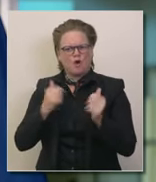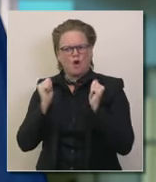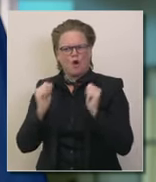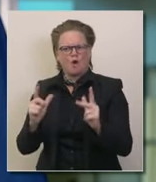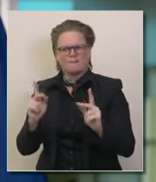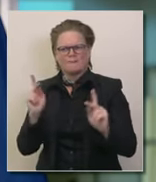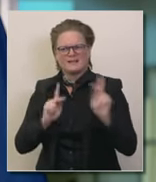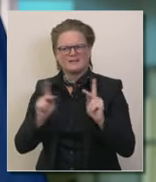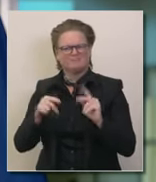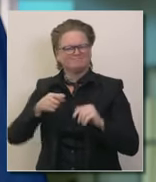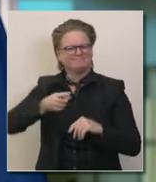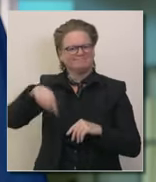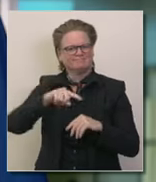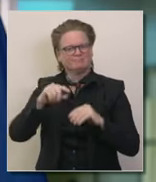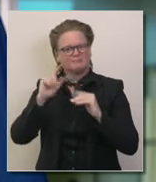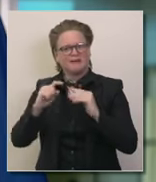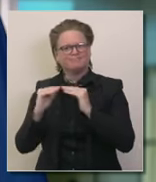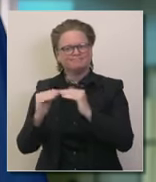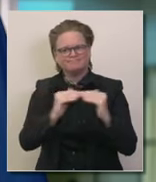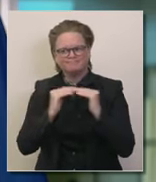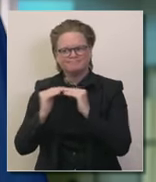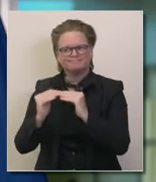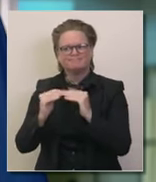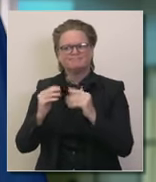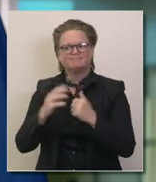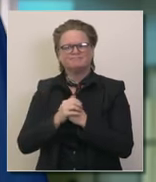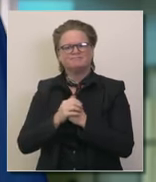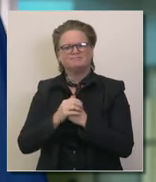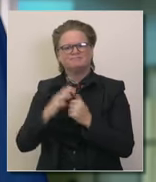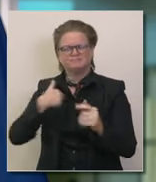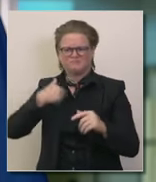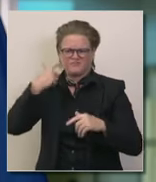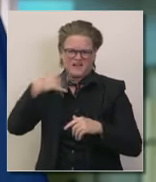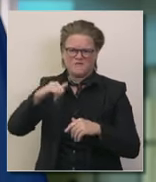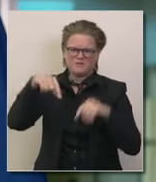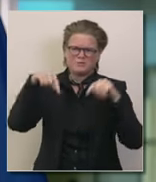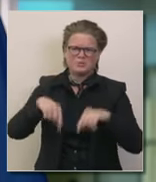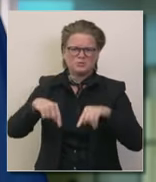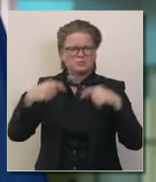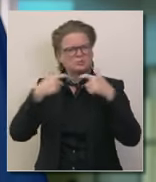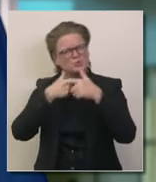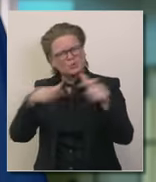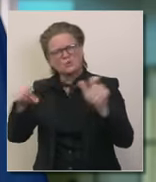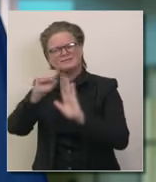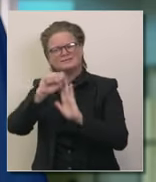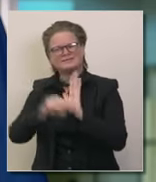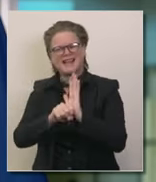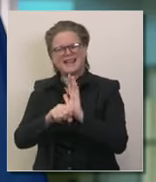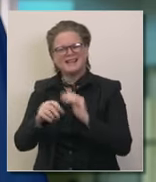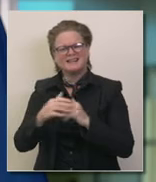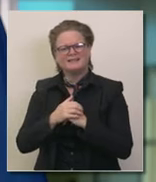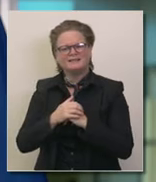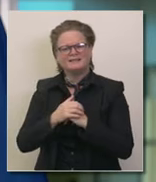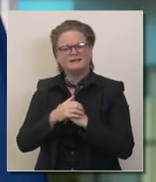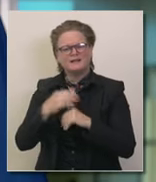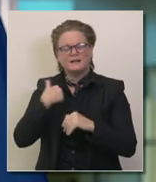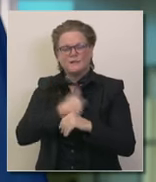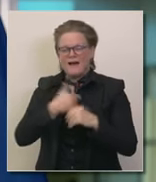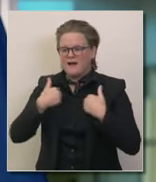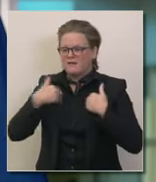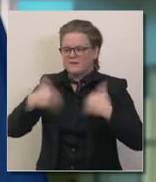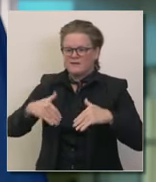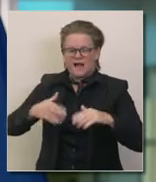largest state with more at stake in terms of these reforms. We want to make sure that